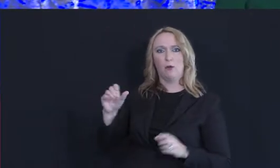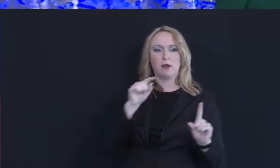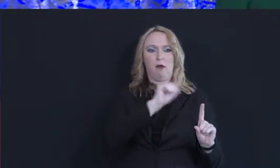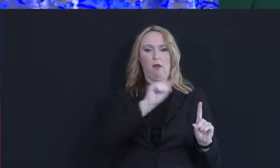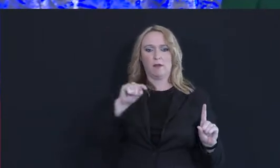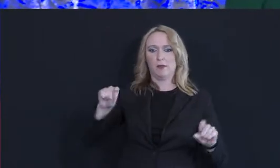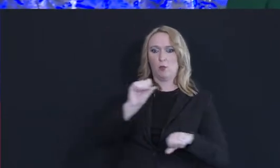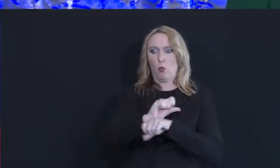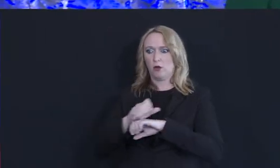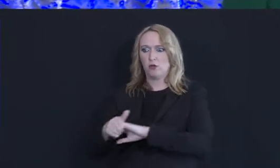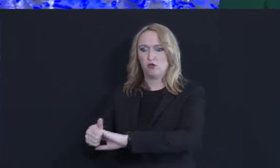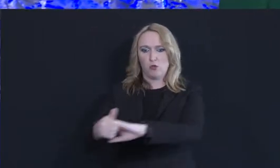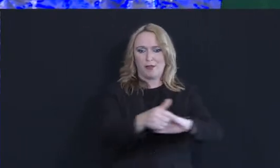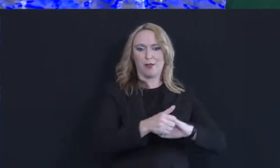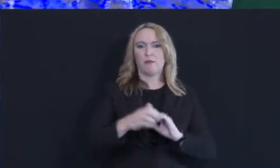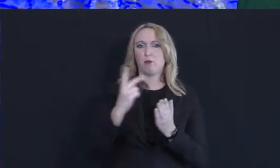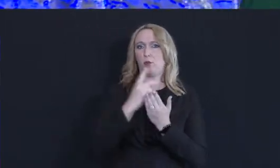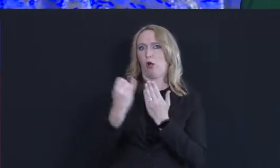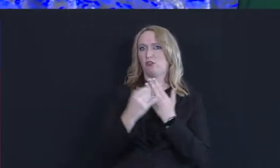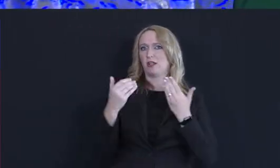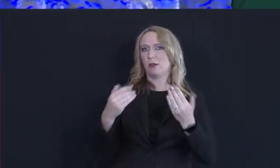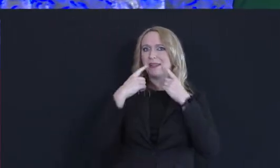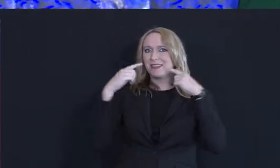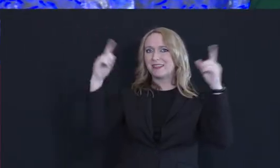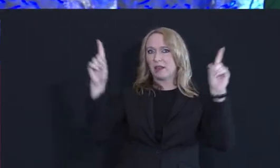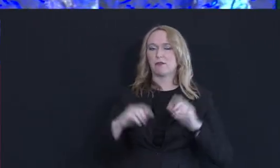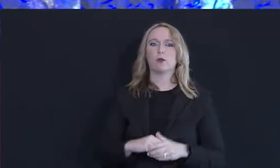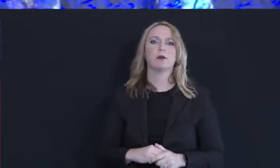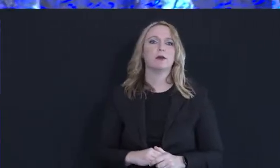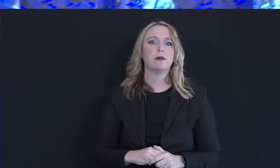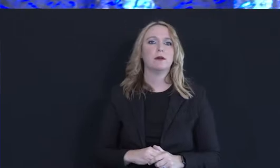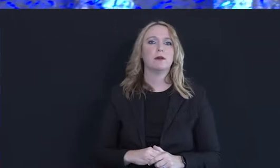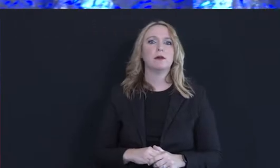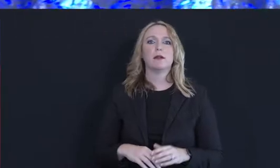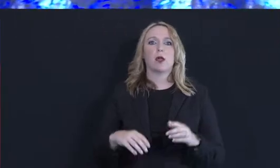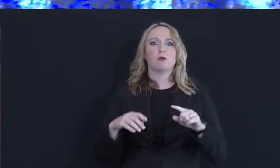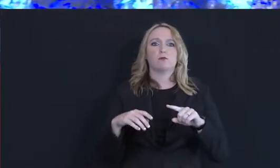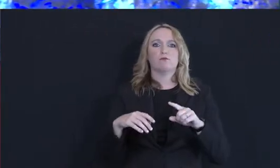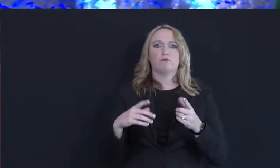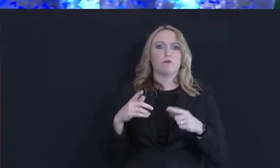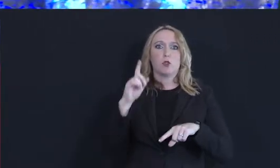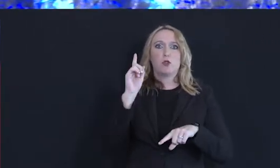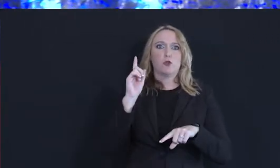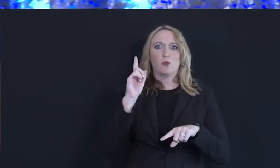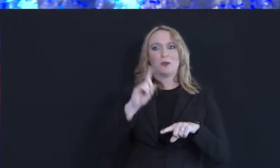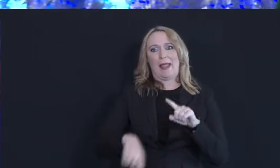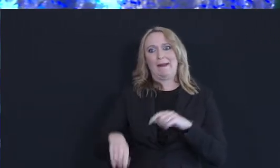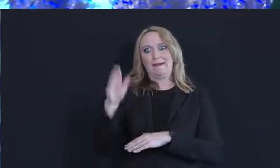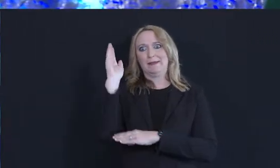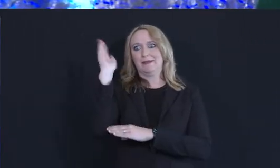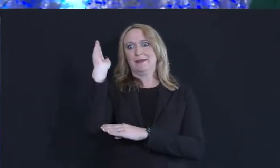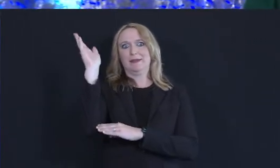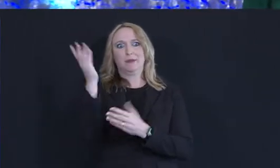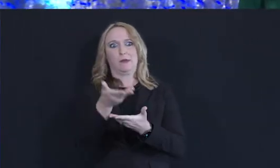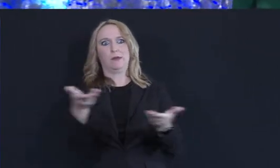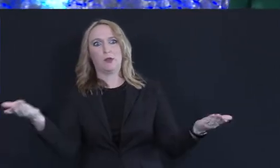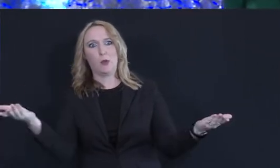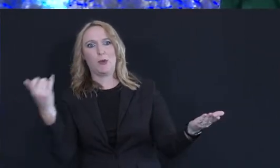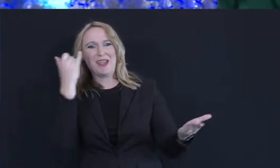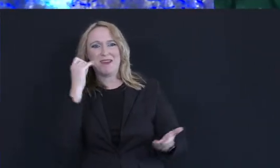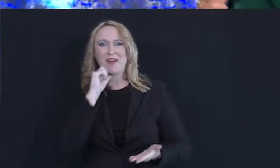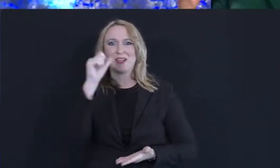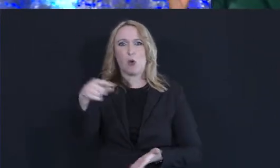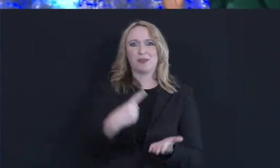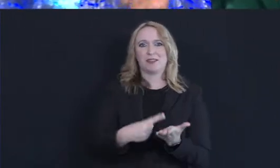possible now you can't headline a chamber event without also talking about Economic Development so the question